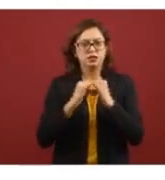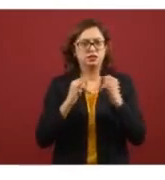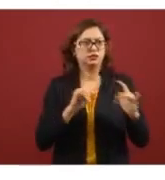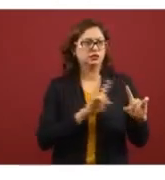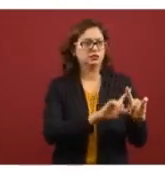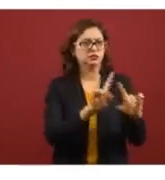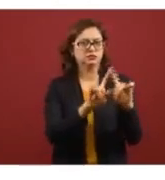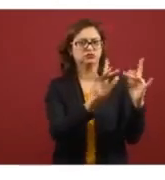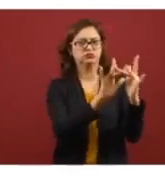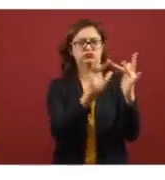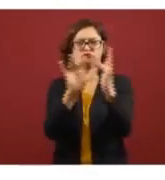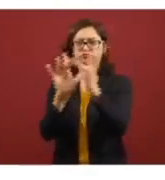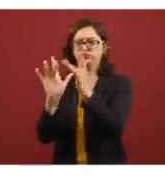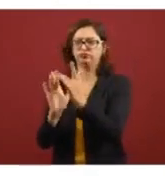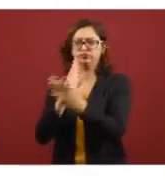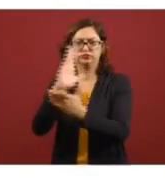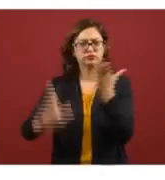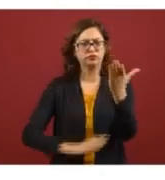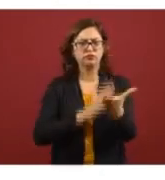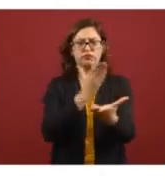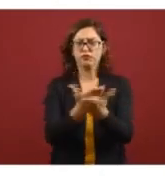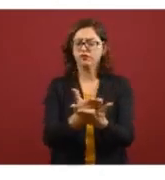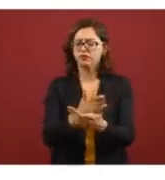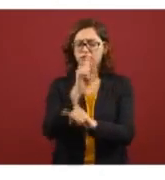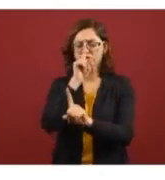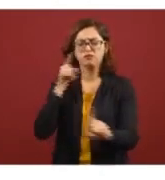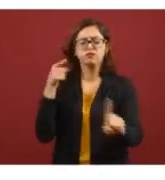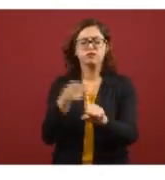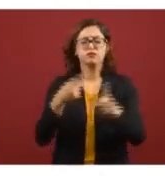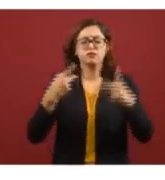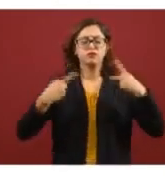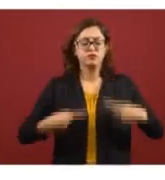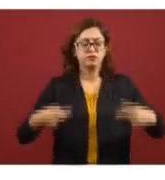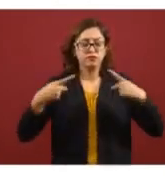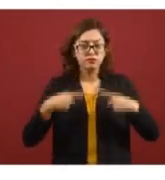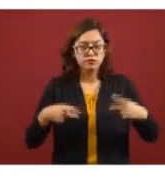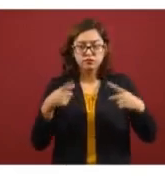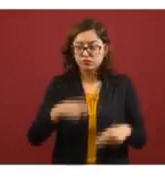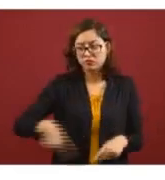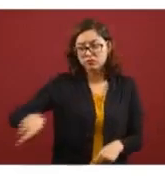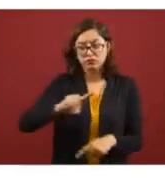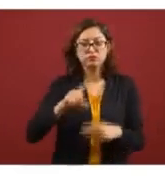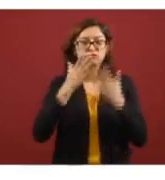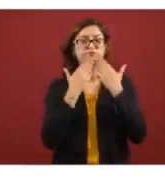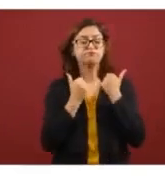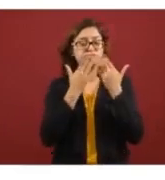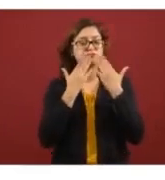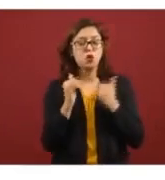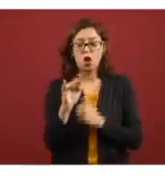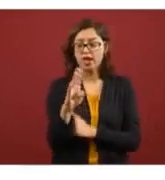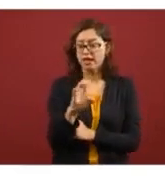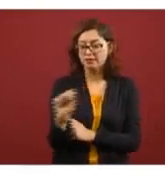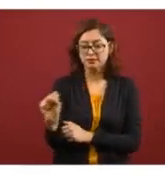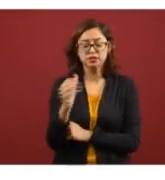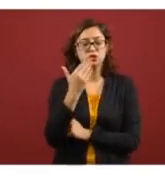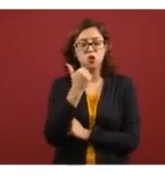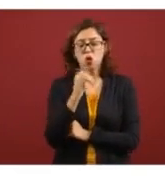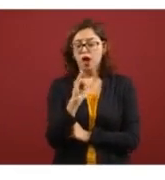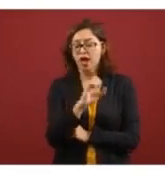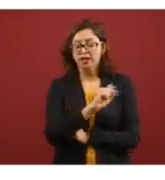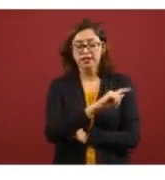so we're trying to do a plan that is the only one of its kind for those that do